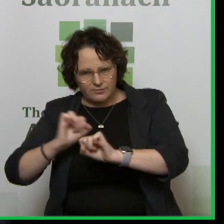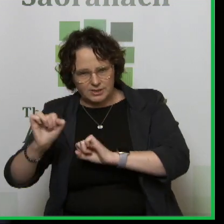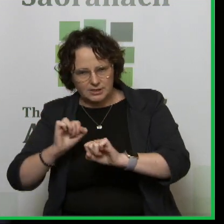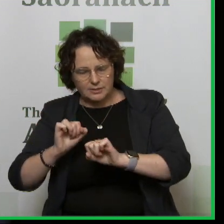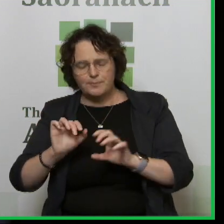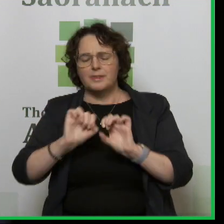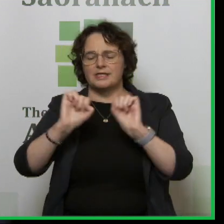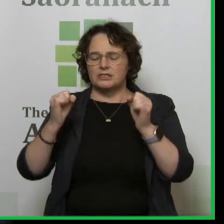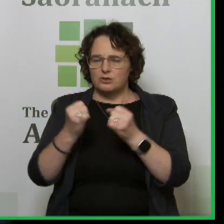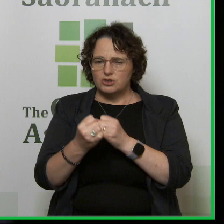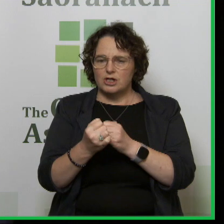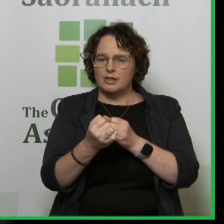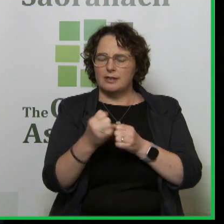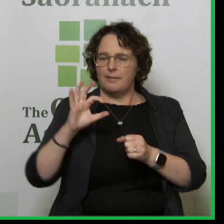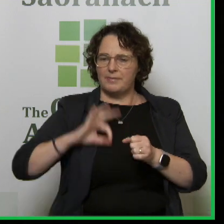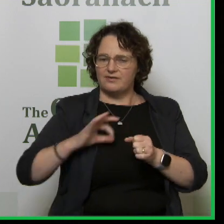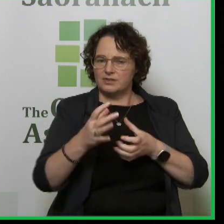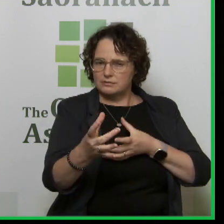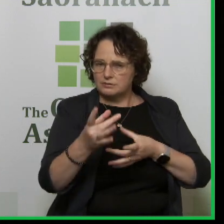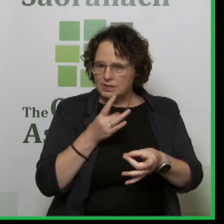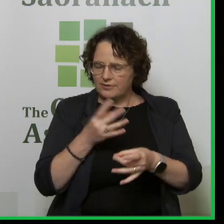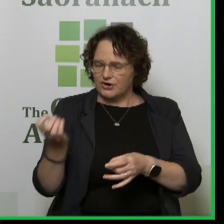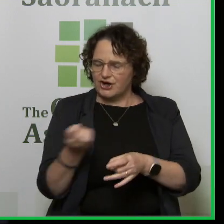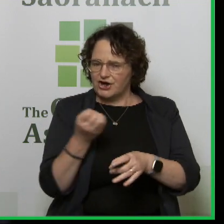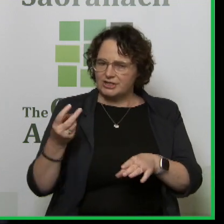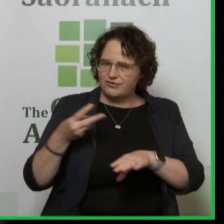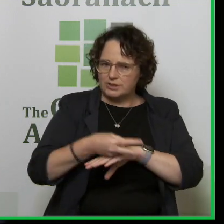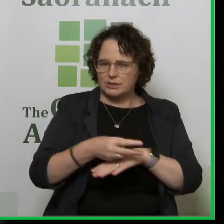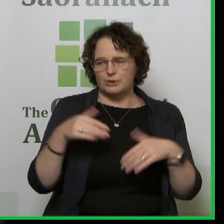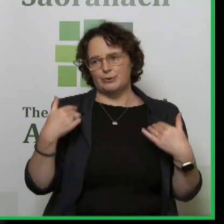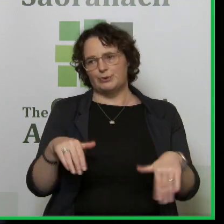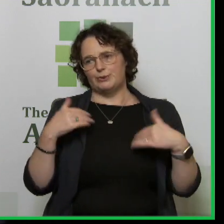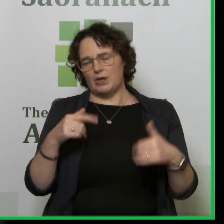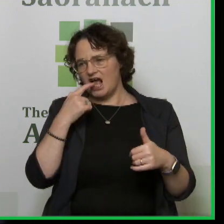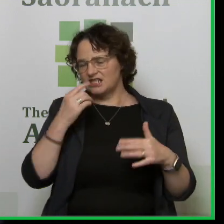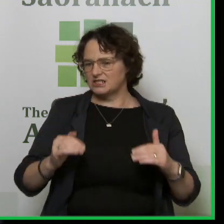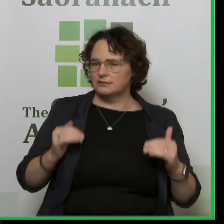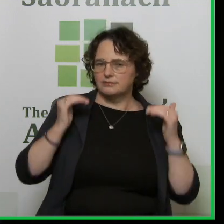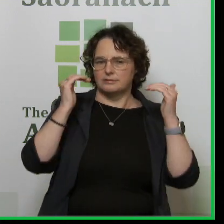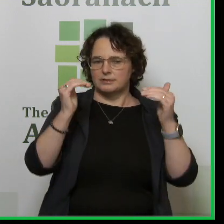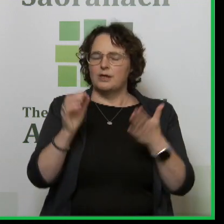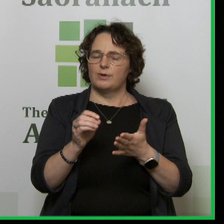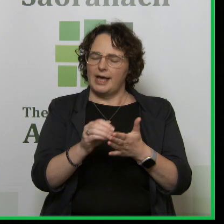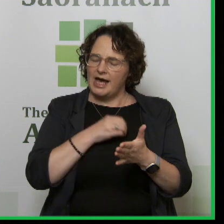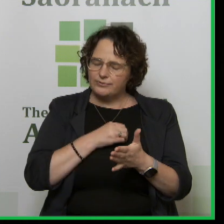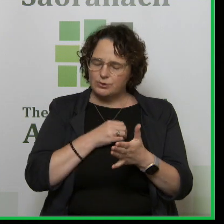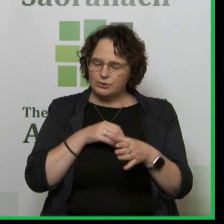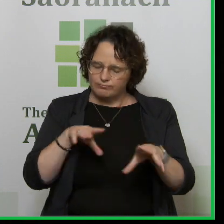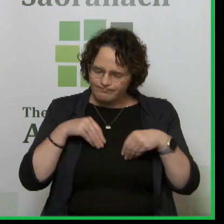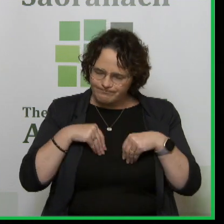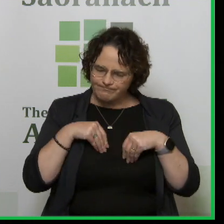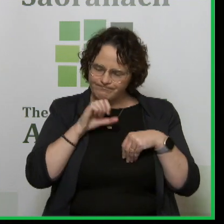social return on investment in prevention and early intervention is outstanding and something that we really have to take seriously.